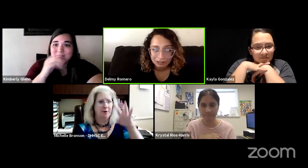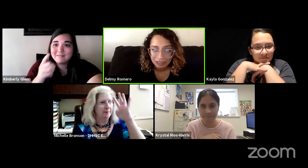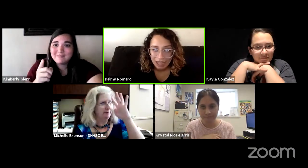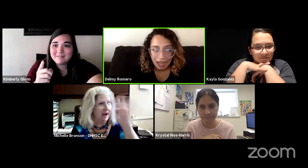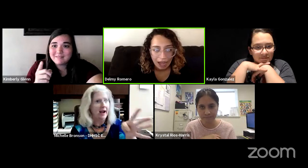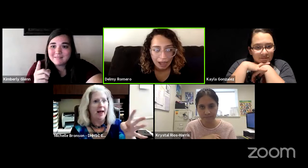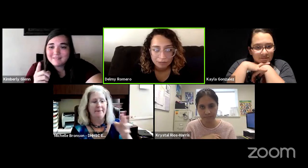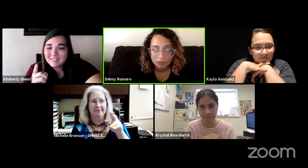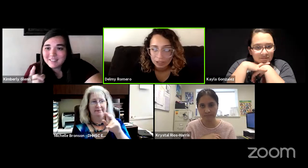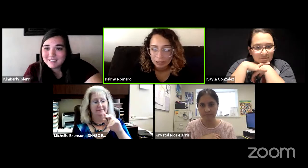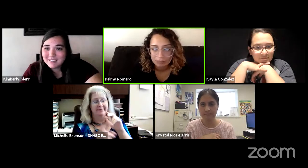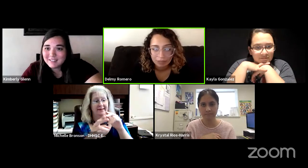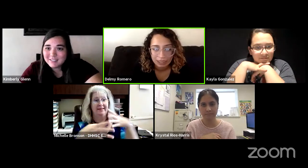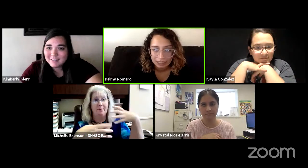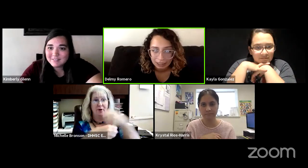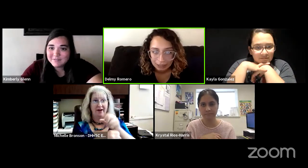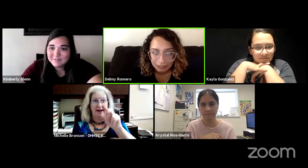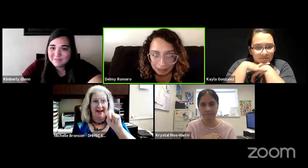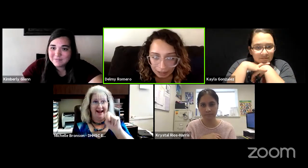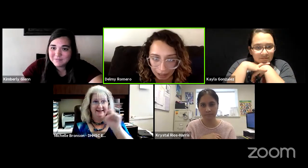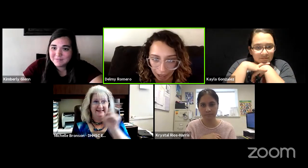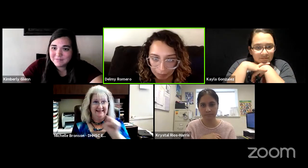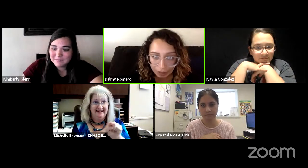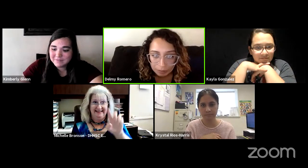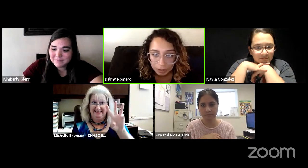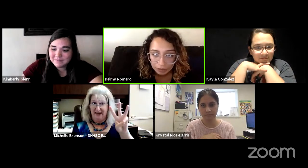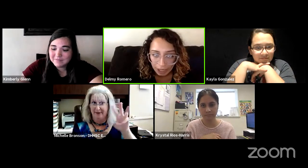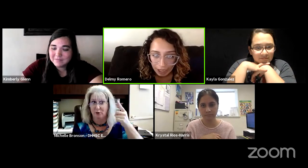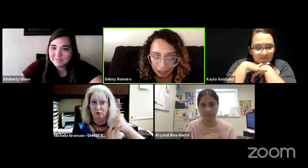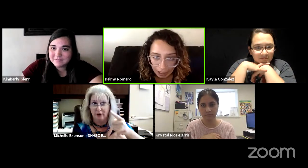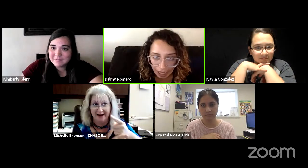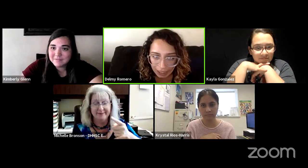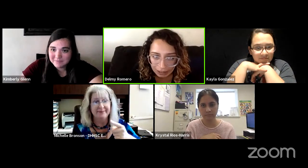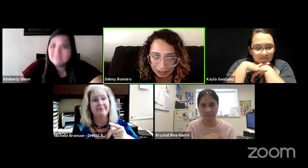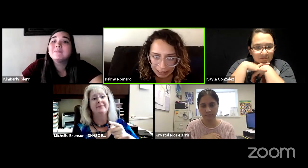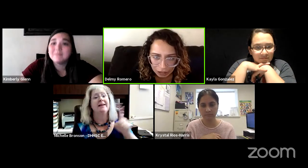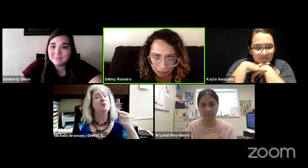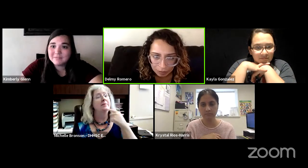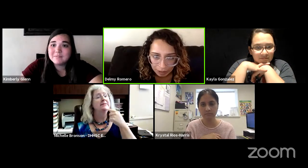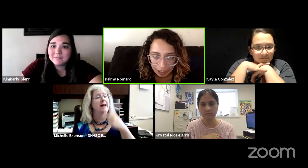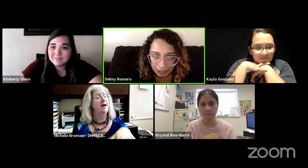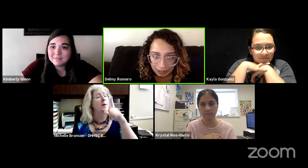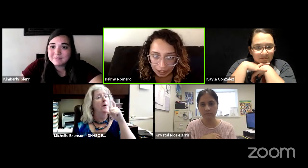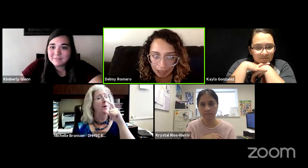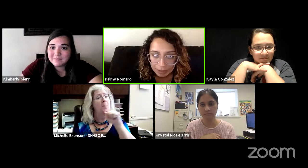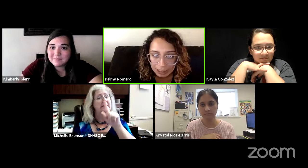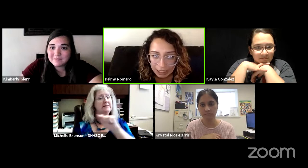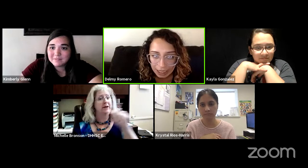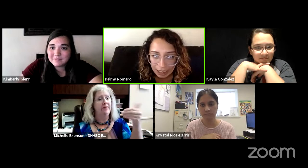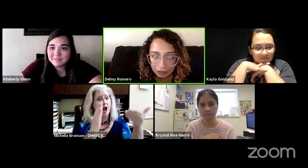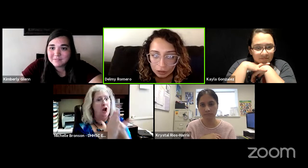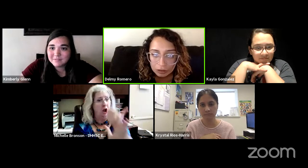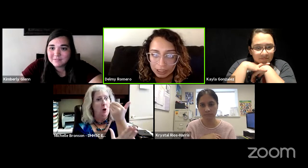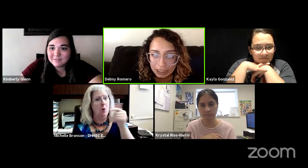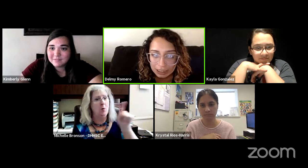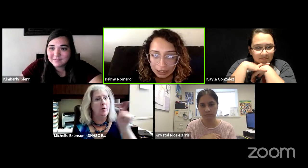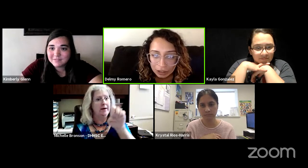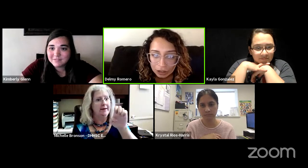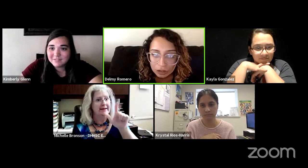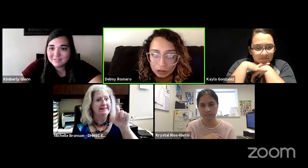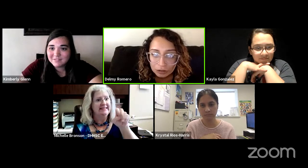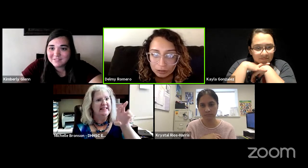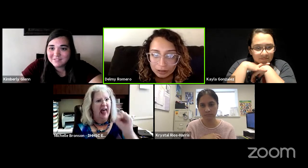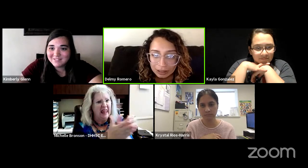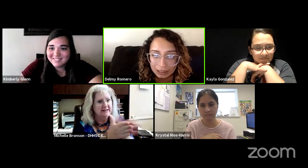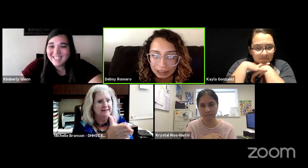Michelle, I'm just guessing. I'm going to abbreviate NZW, right? I'm going to say, who is